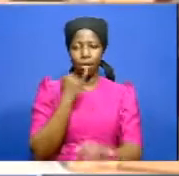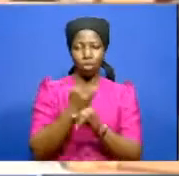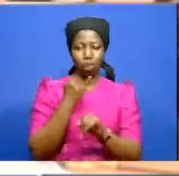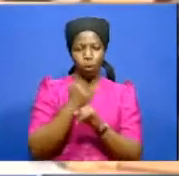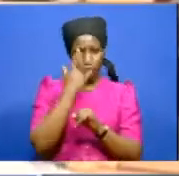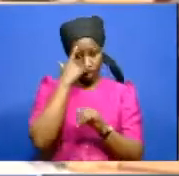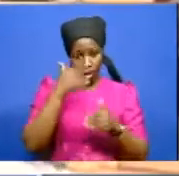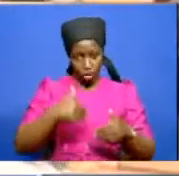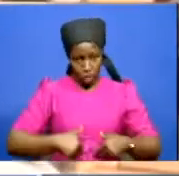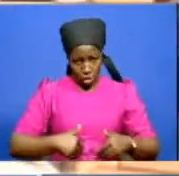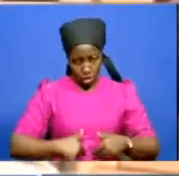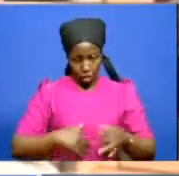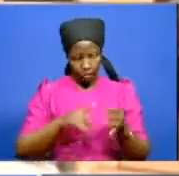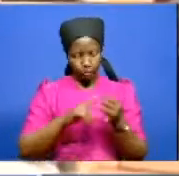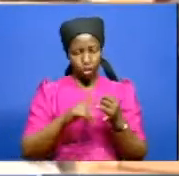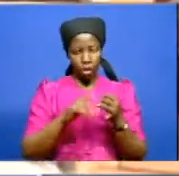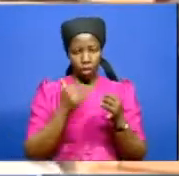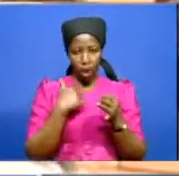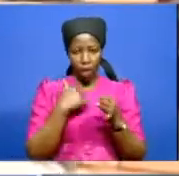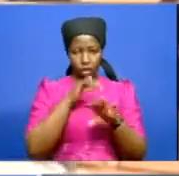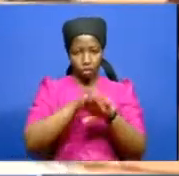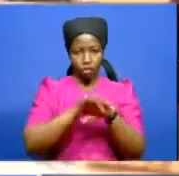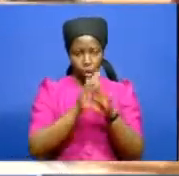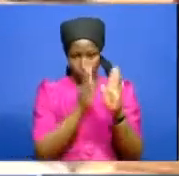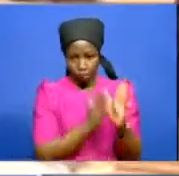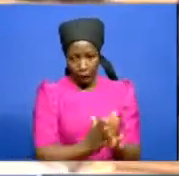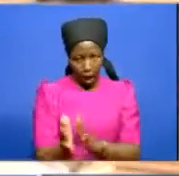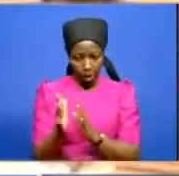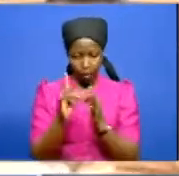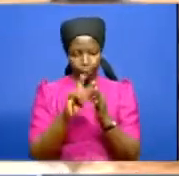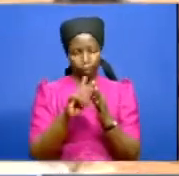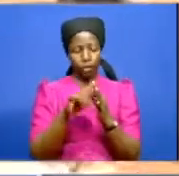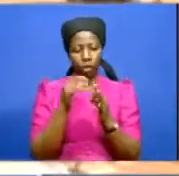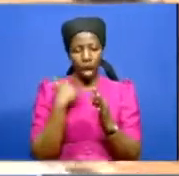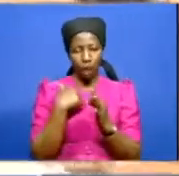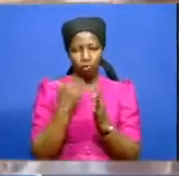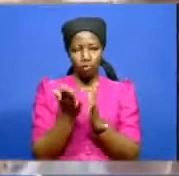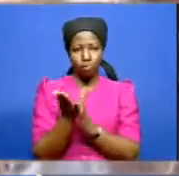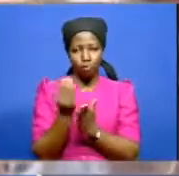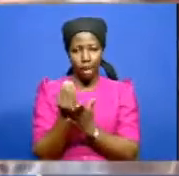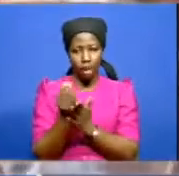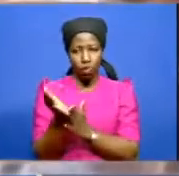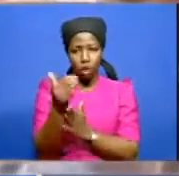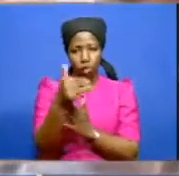kutakuwa na planning nzuri, kutakuwa pia na revenue itaongezeka pia.